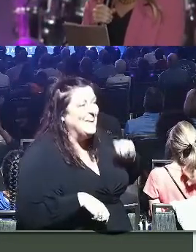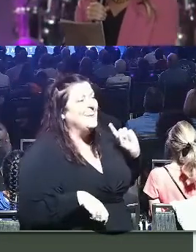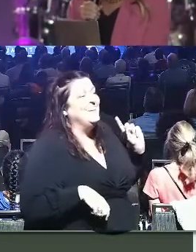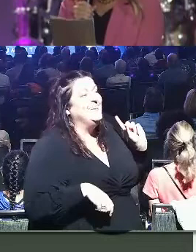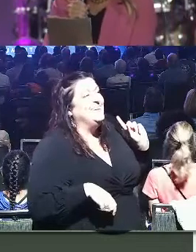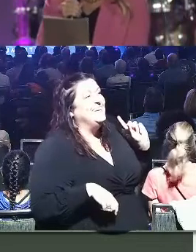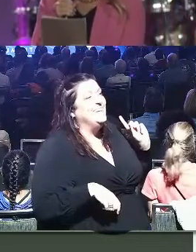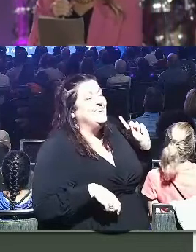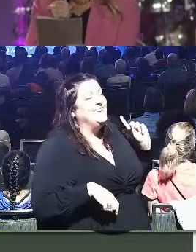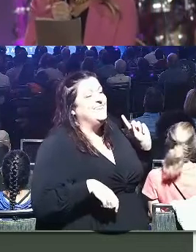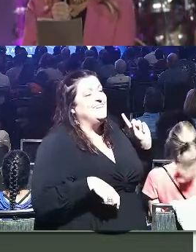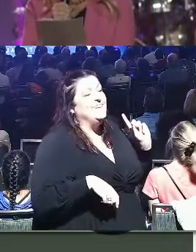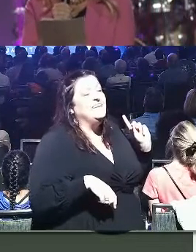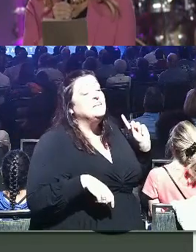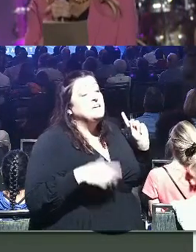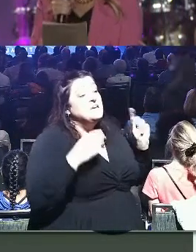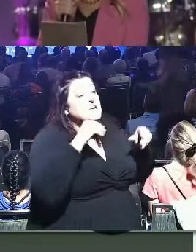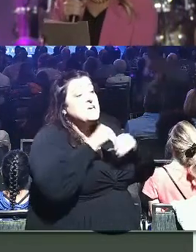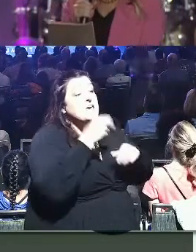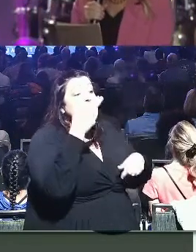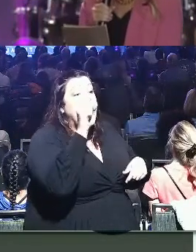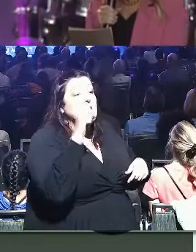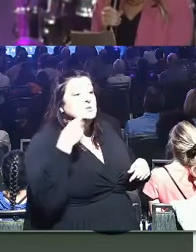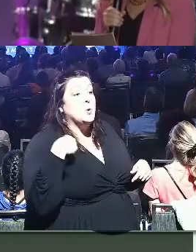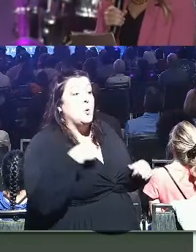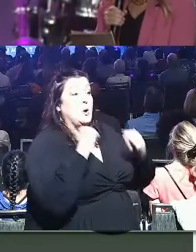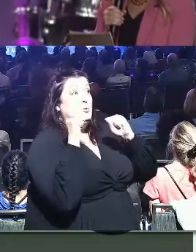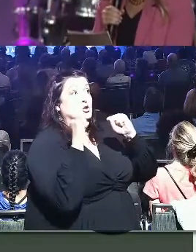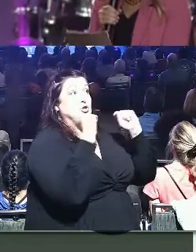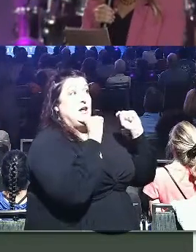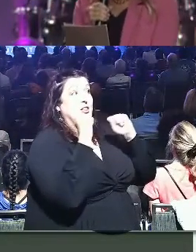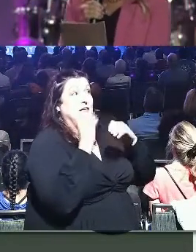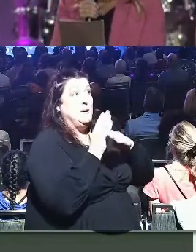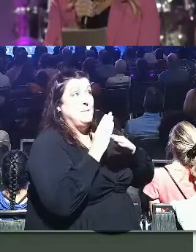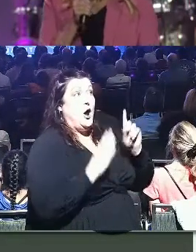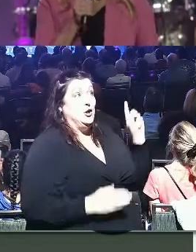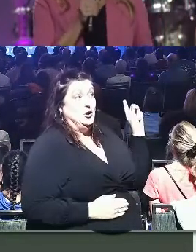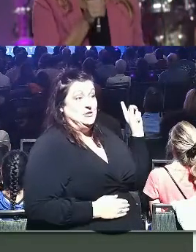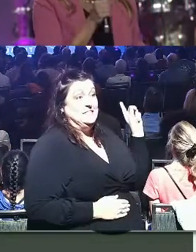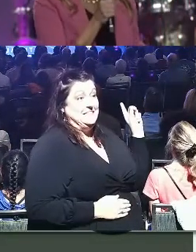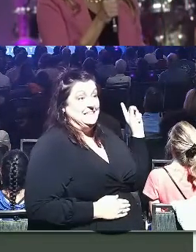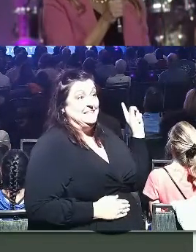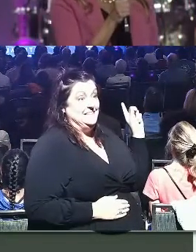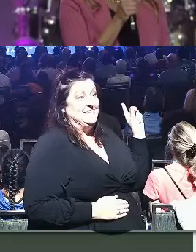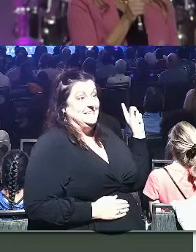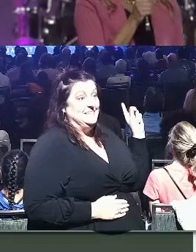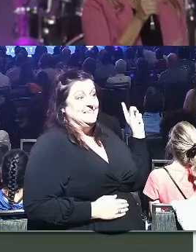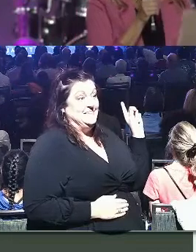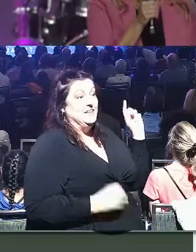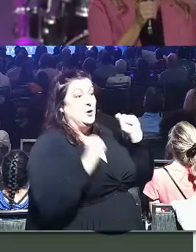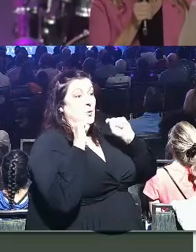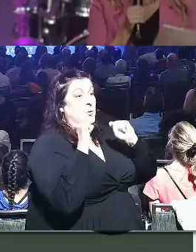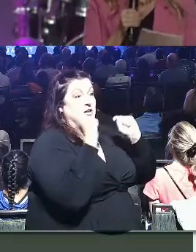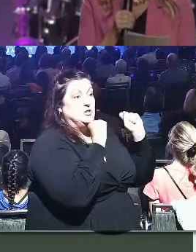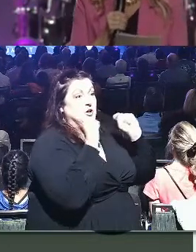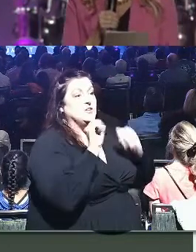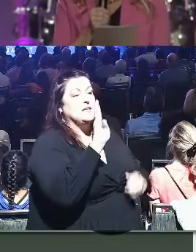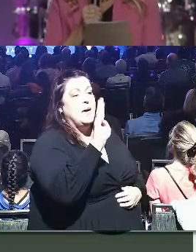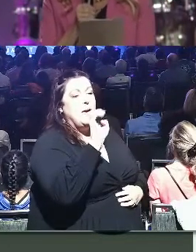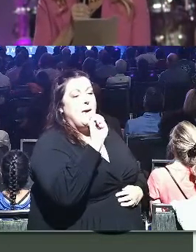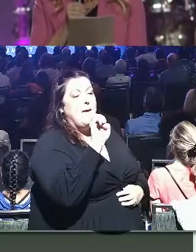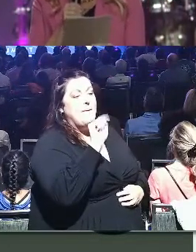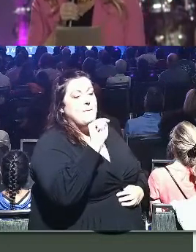And for a time, even in high school, we were cheerleading partners. What? We spent several years cheering on the Bettendorf